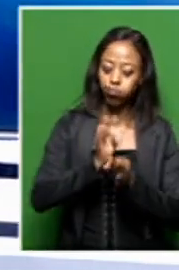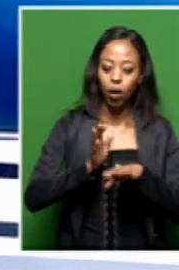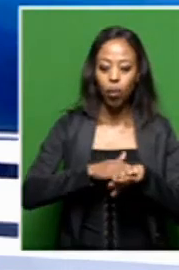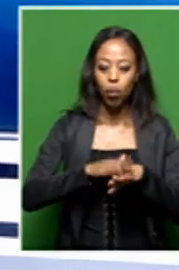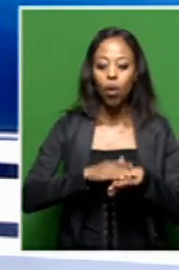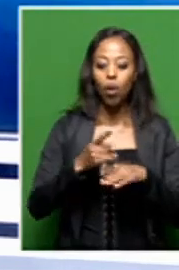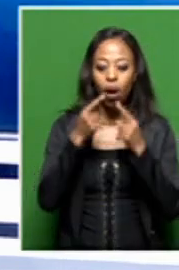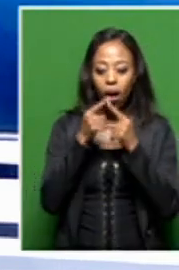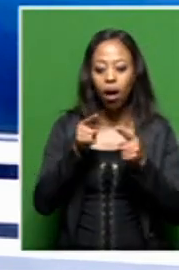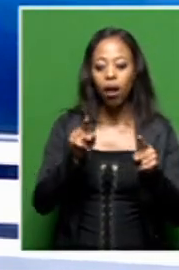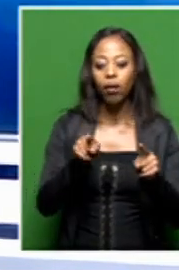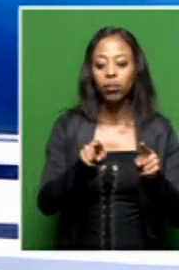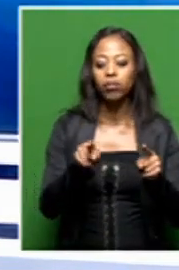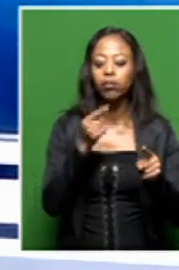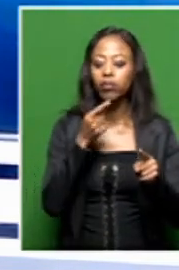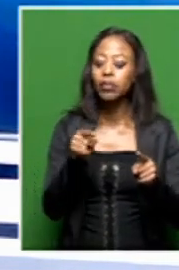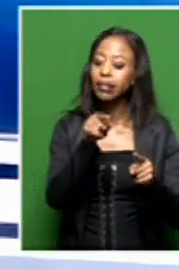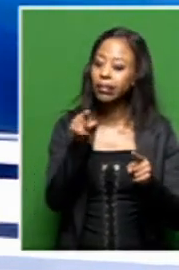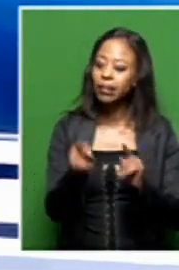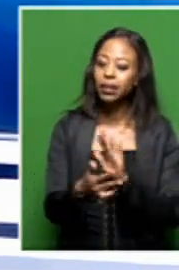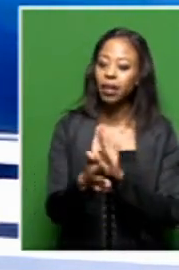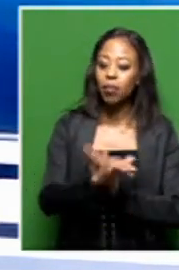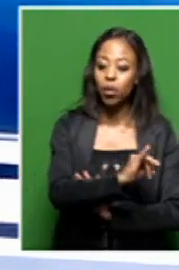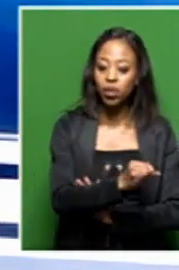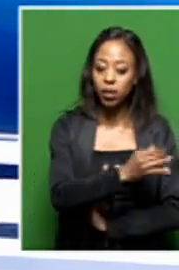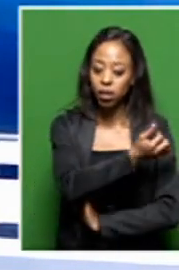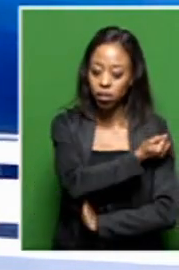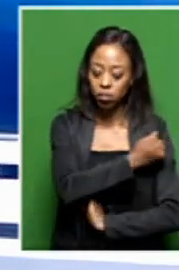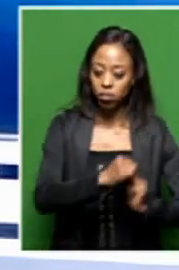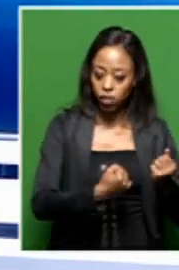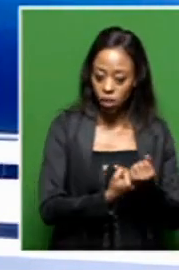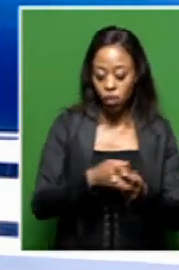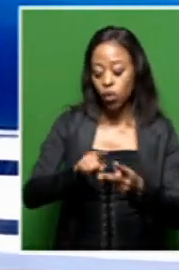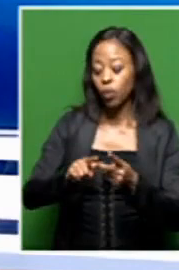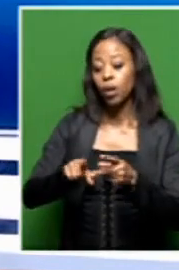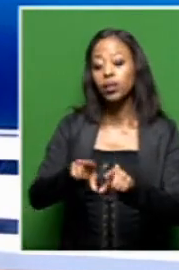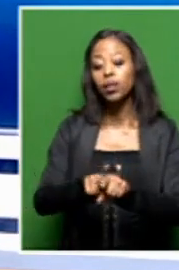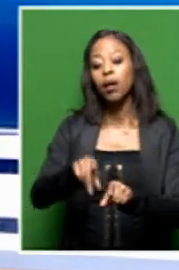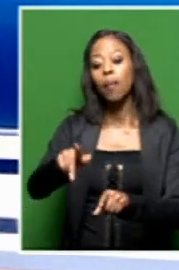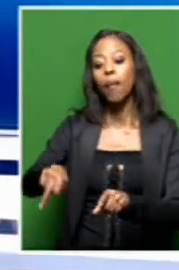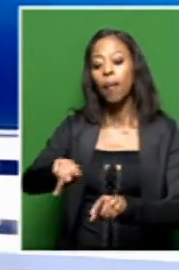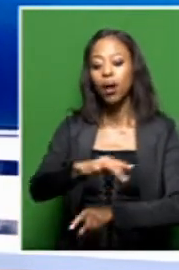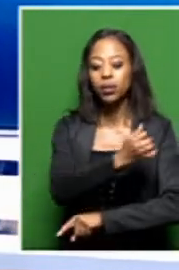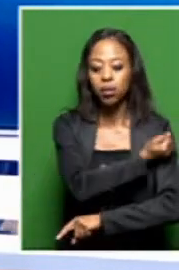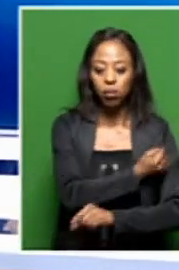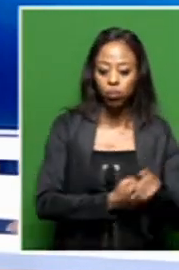recent announcement of SABC's approval of the J&J vaccine booster dose and that for Pfizer as well.